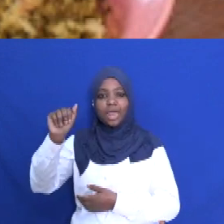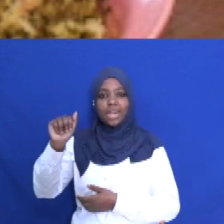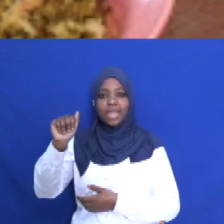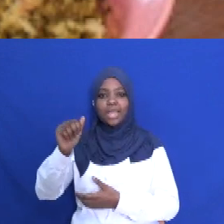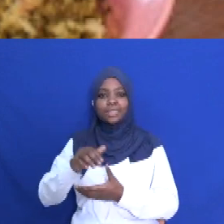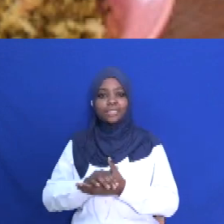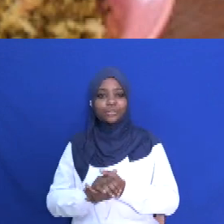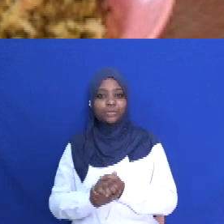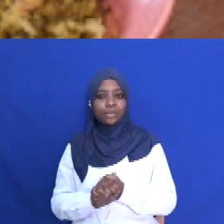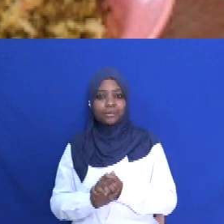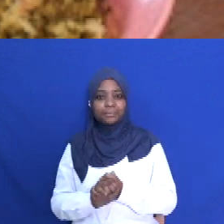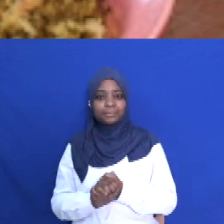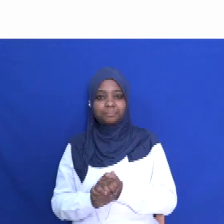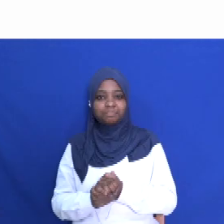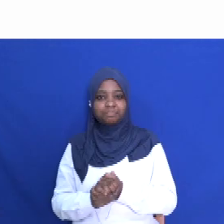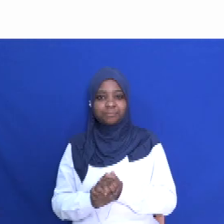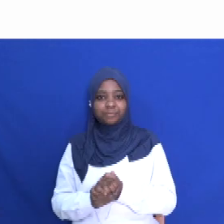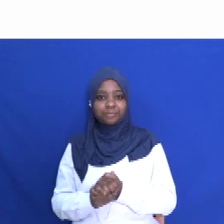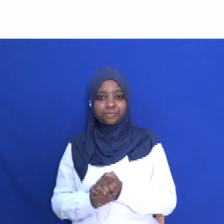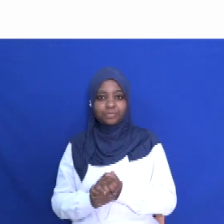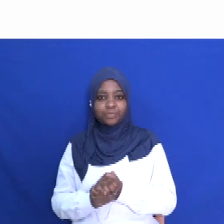omnivorous animal.